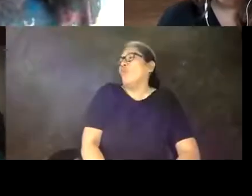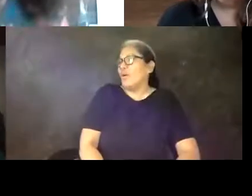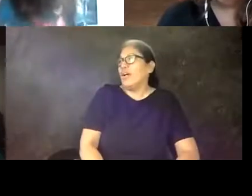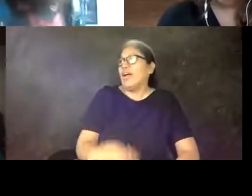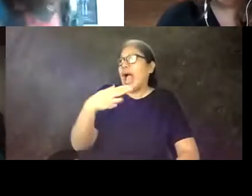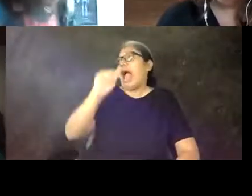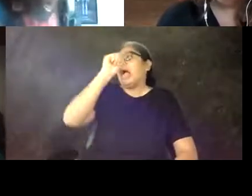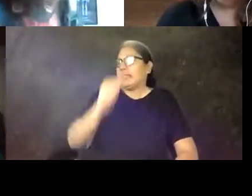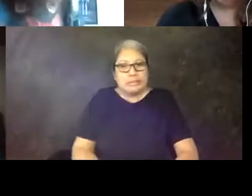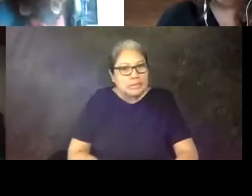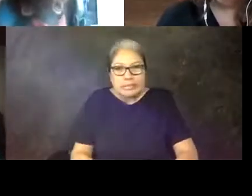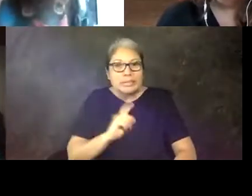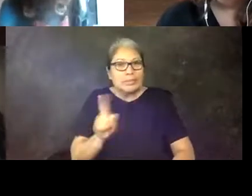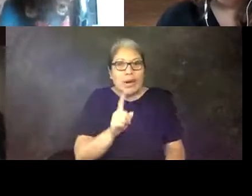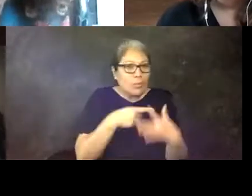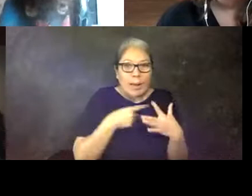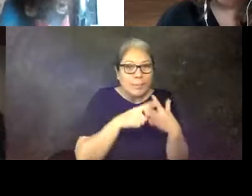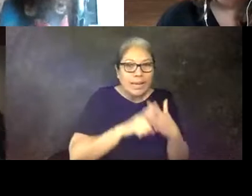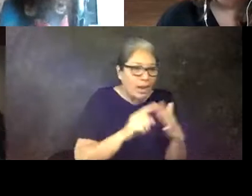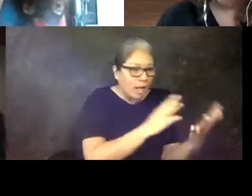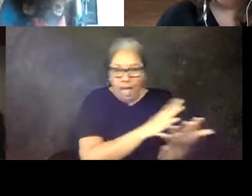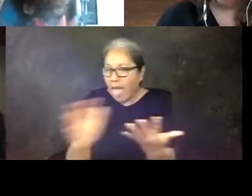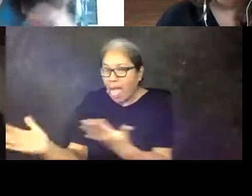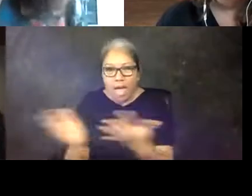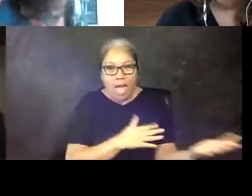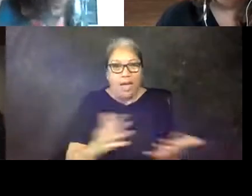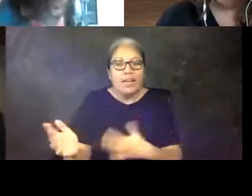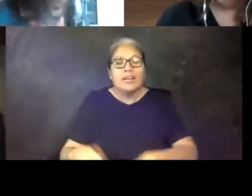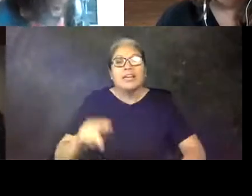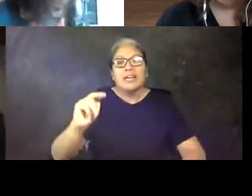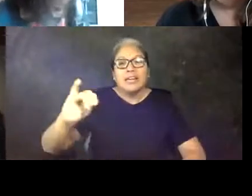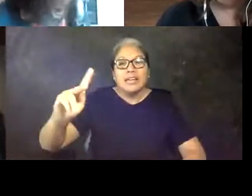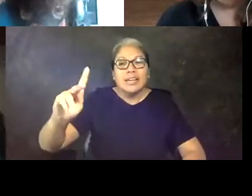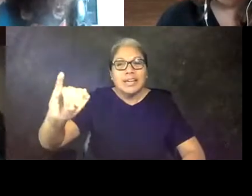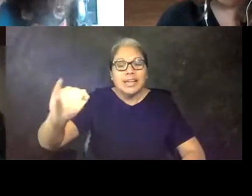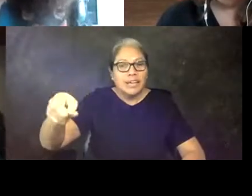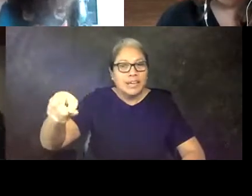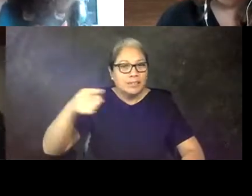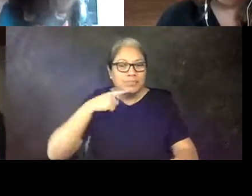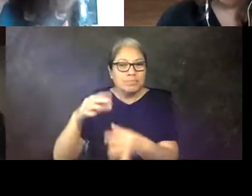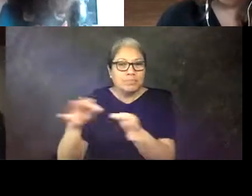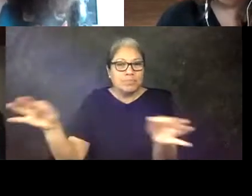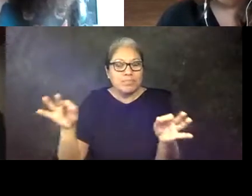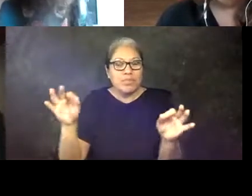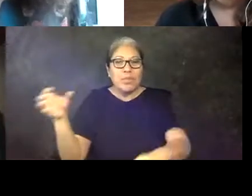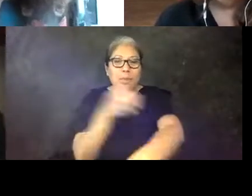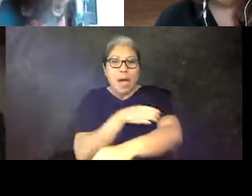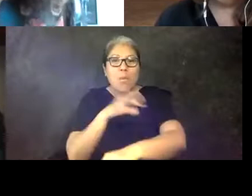Where do I begin? So Nikki noted the power of calling out.